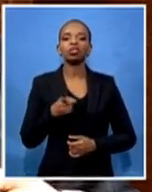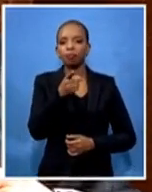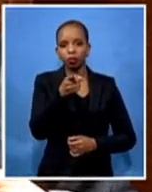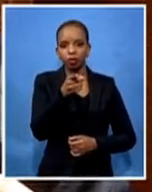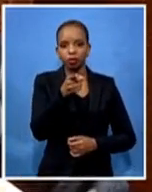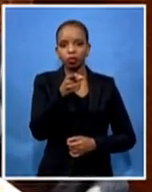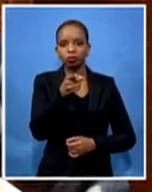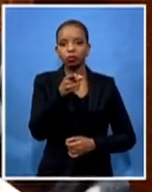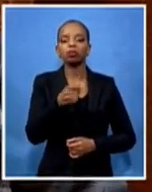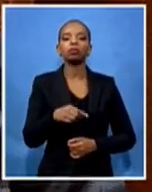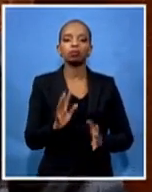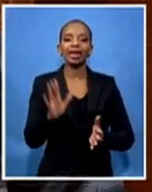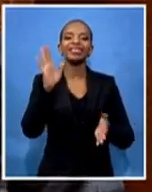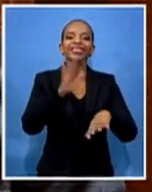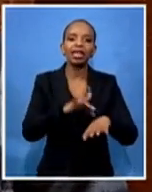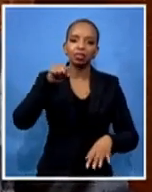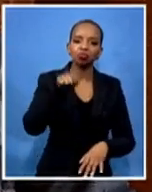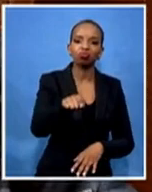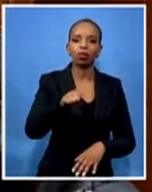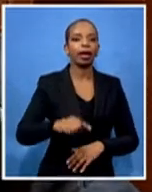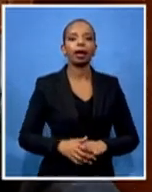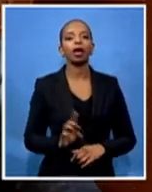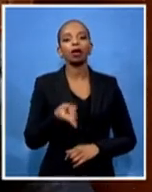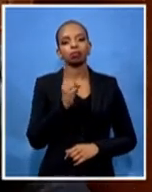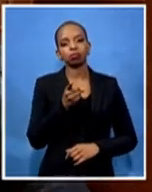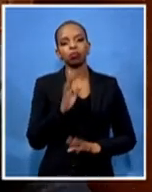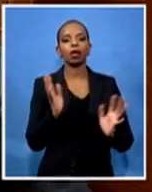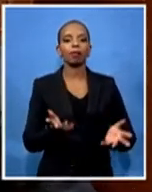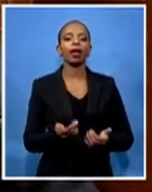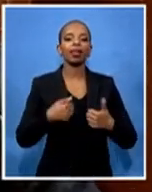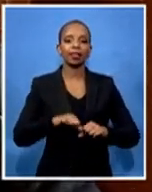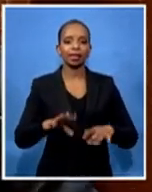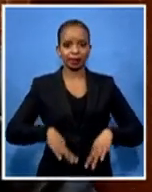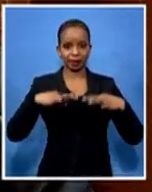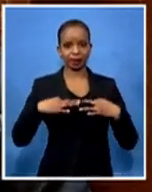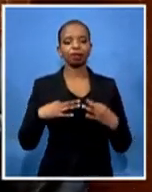itself, so that you can be able to sustain